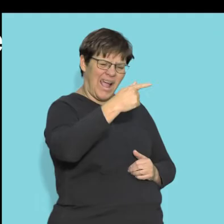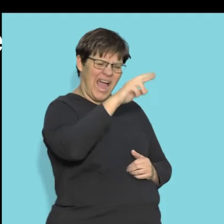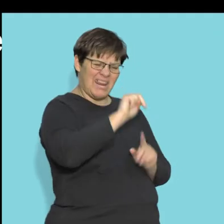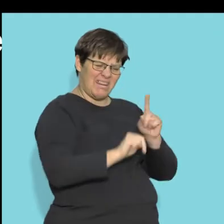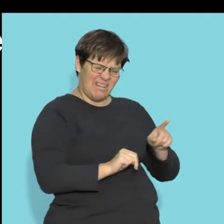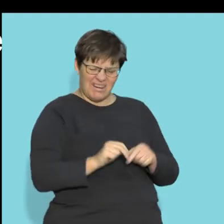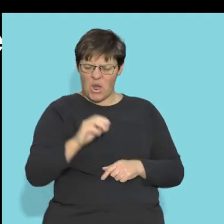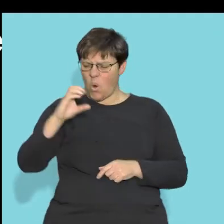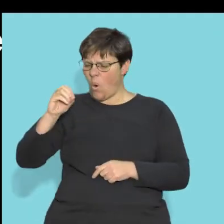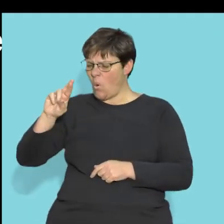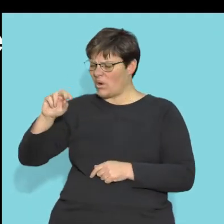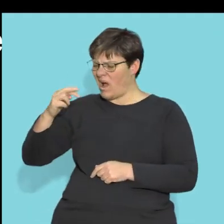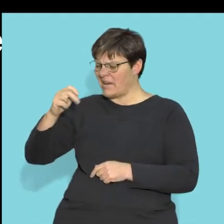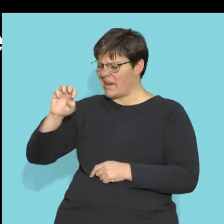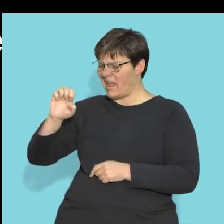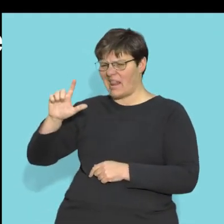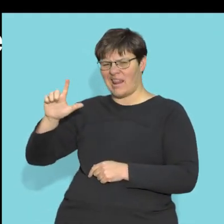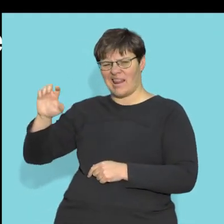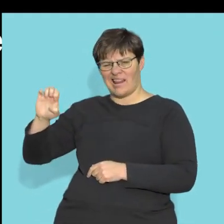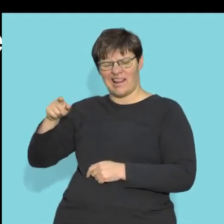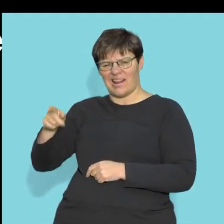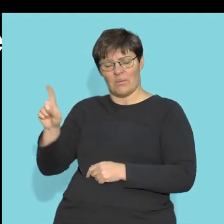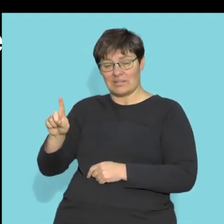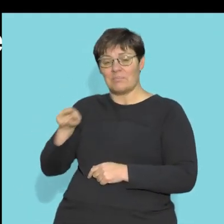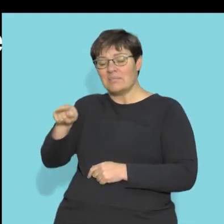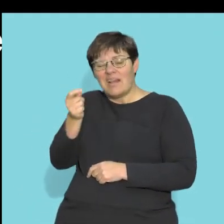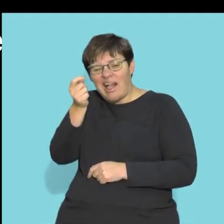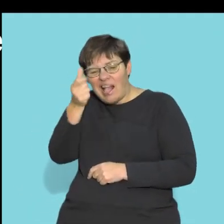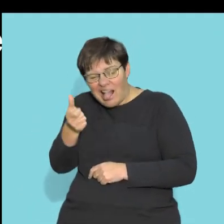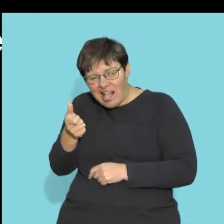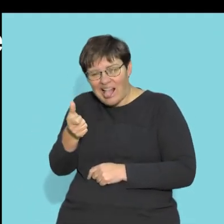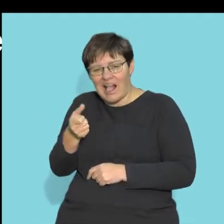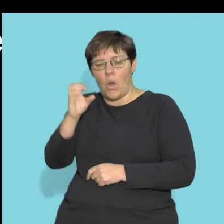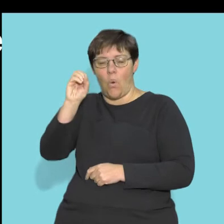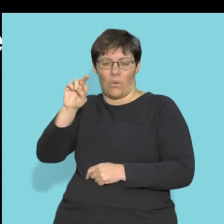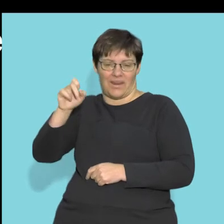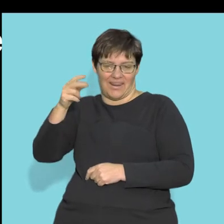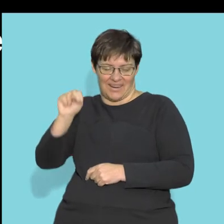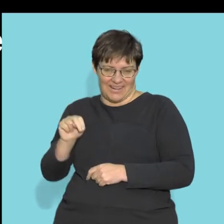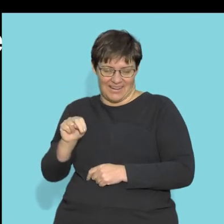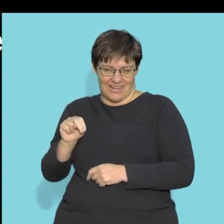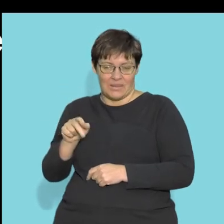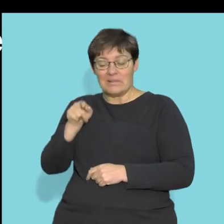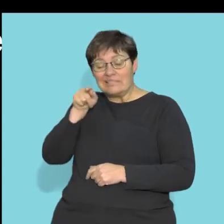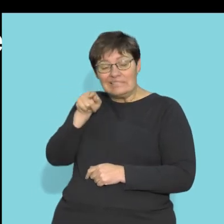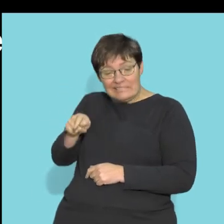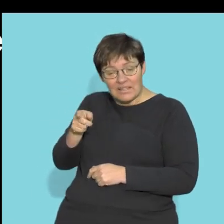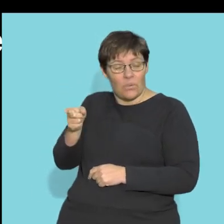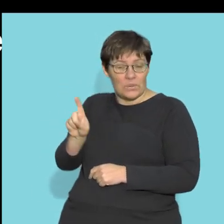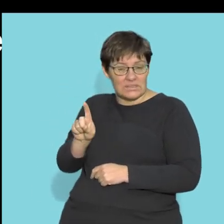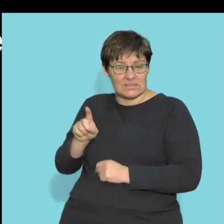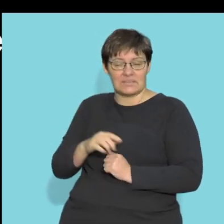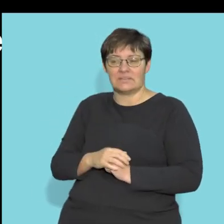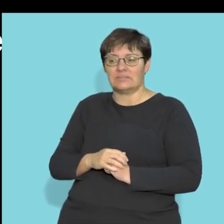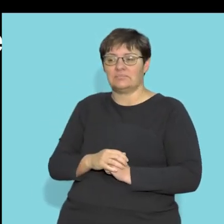and basically what an organelle means is a tiny organ. But what an organelle is if I look at